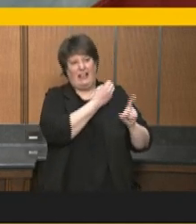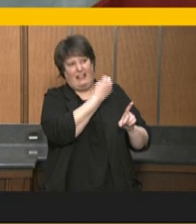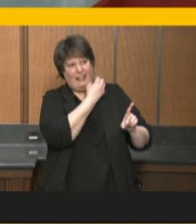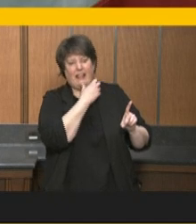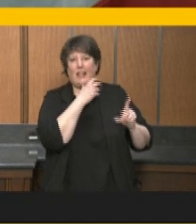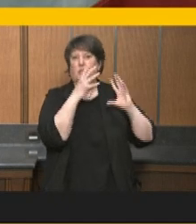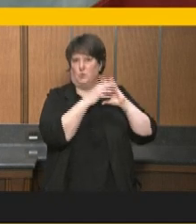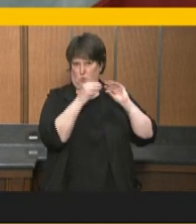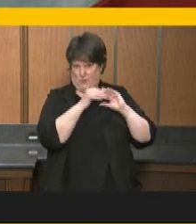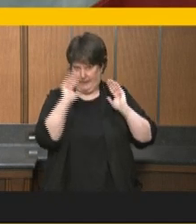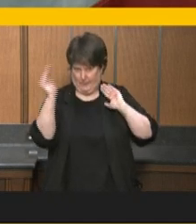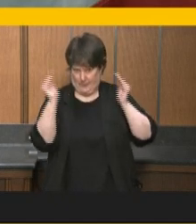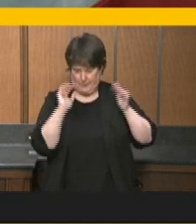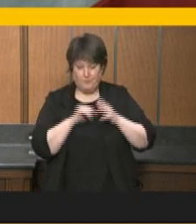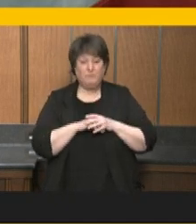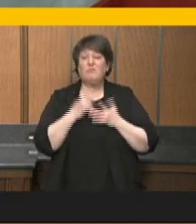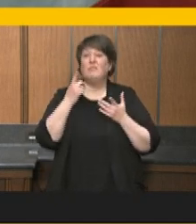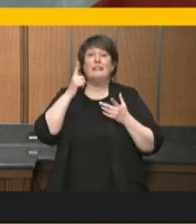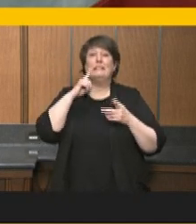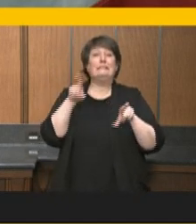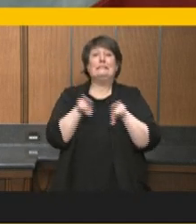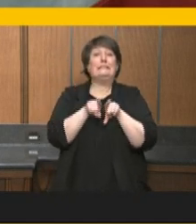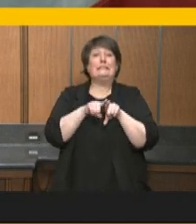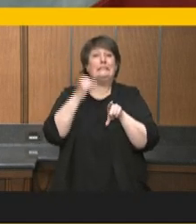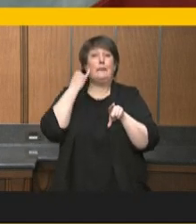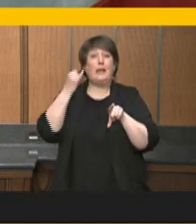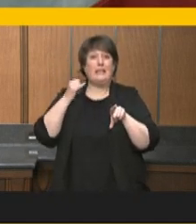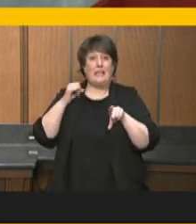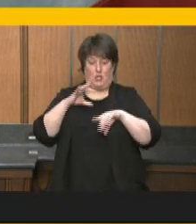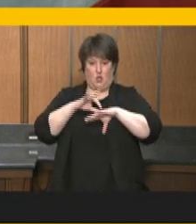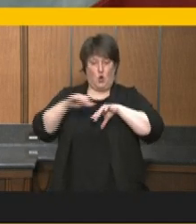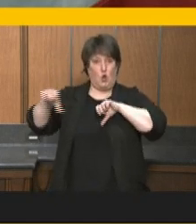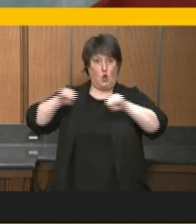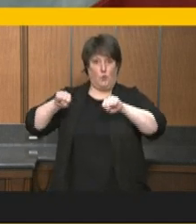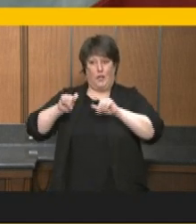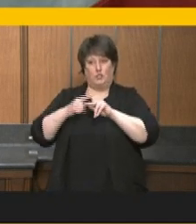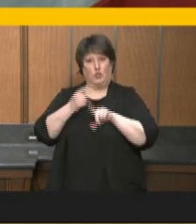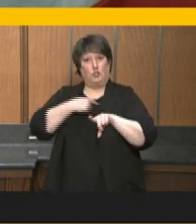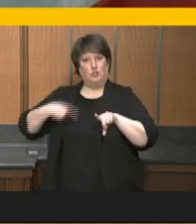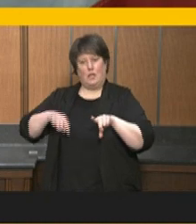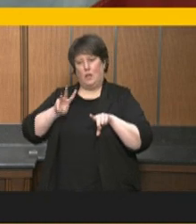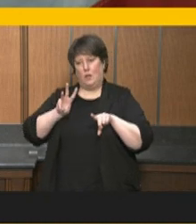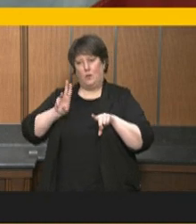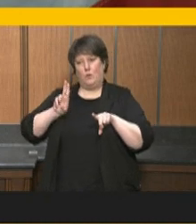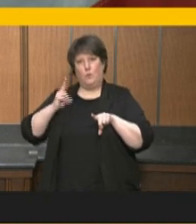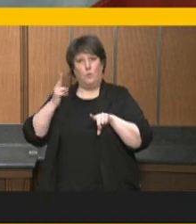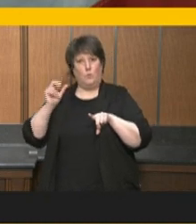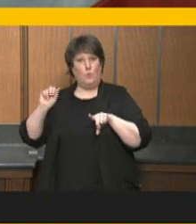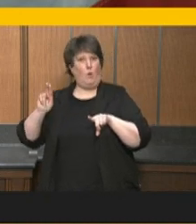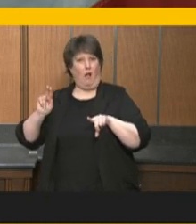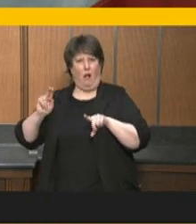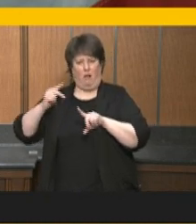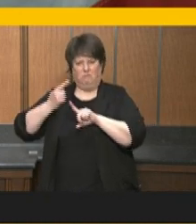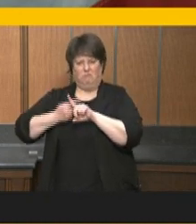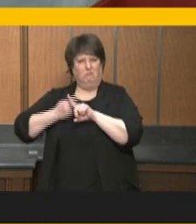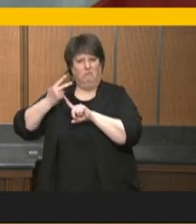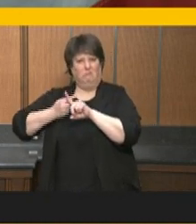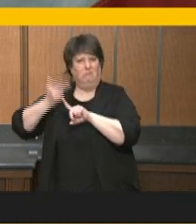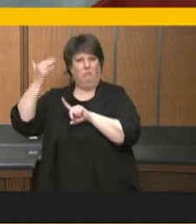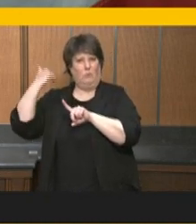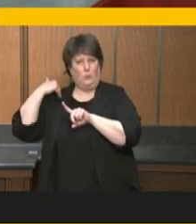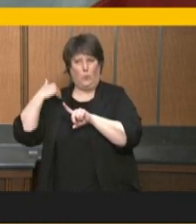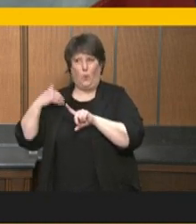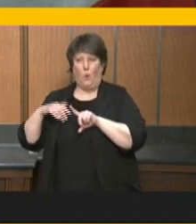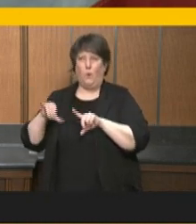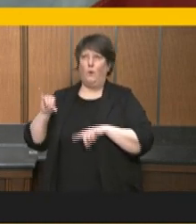to me, you know, it's like an earthquake went off in Wuhan all those months ago. And I looked back the other day about when